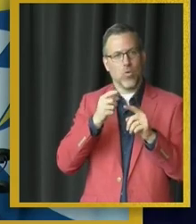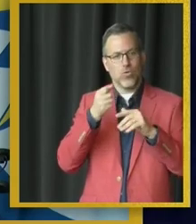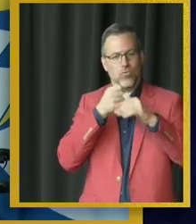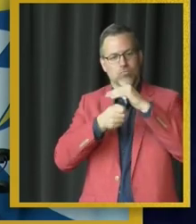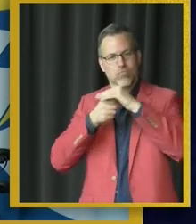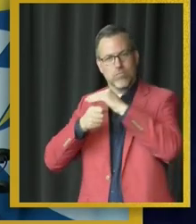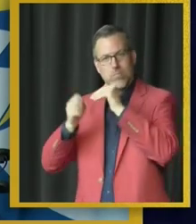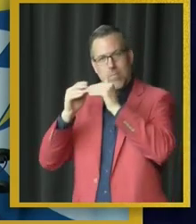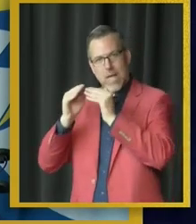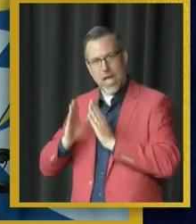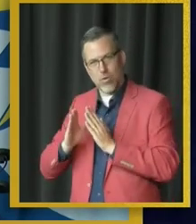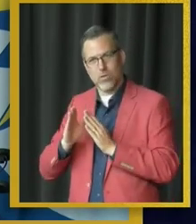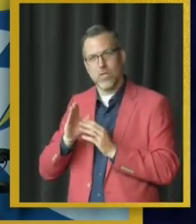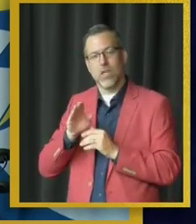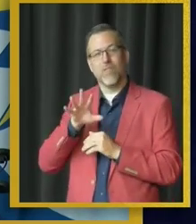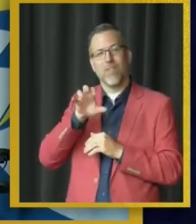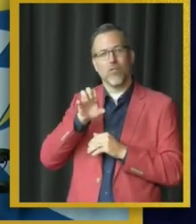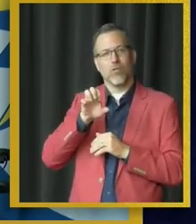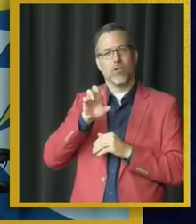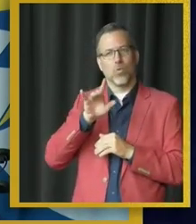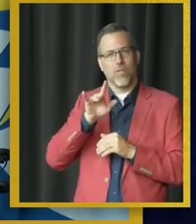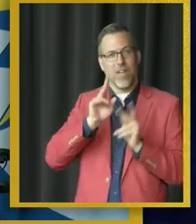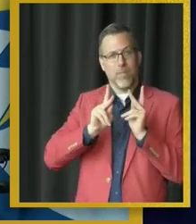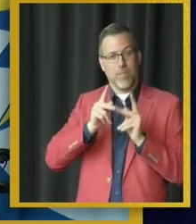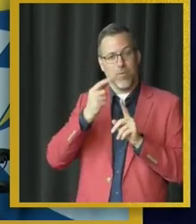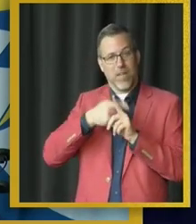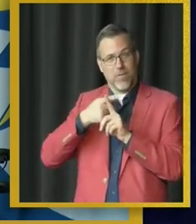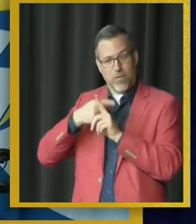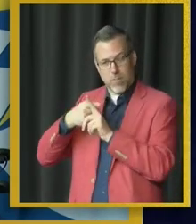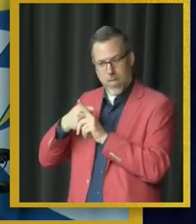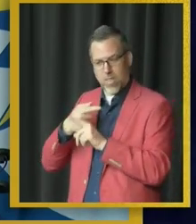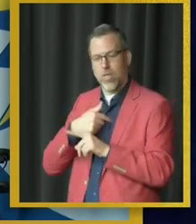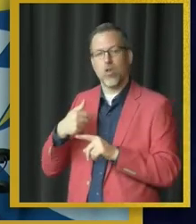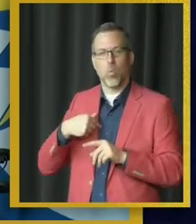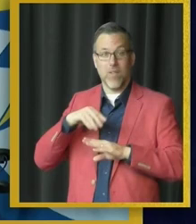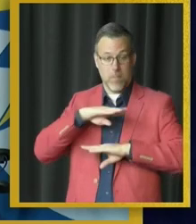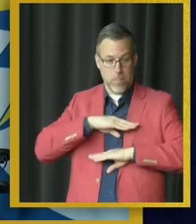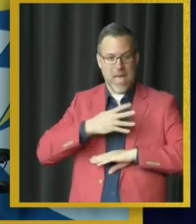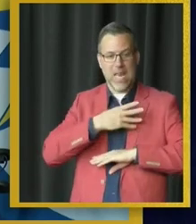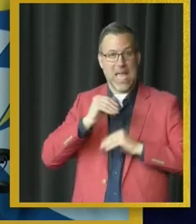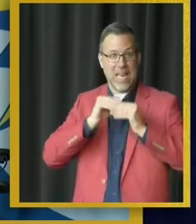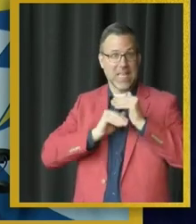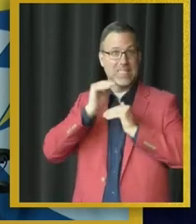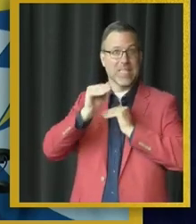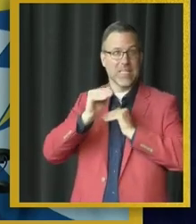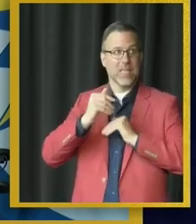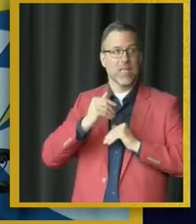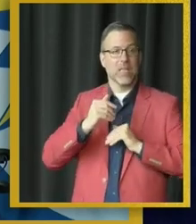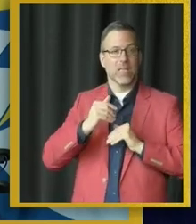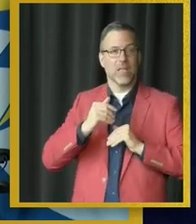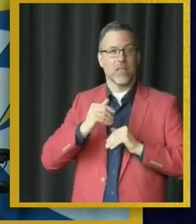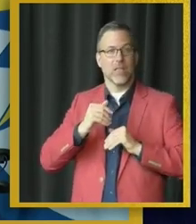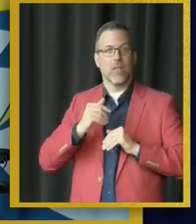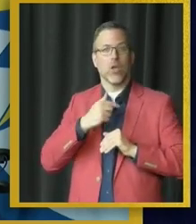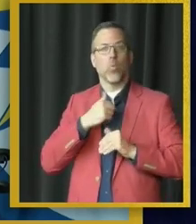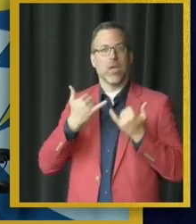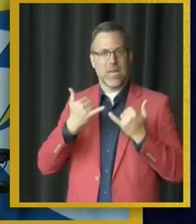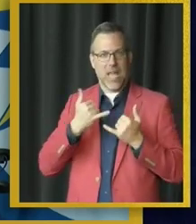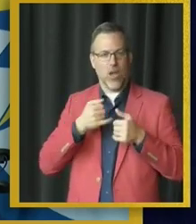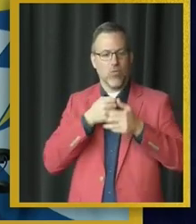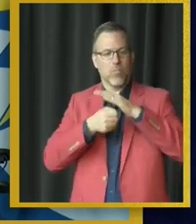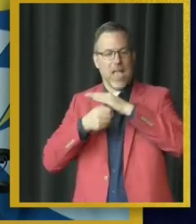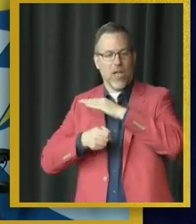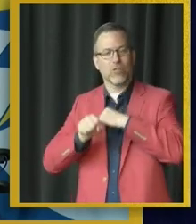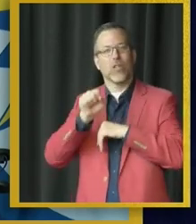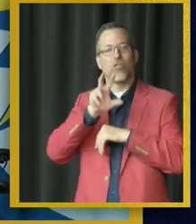people each month. Now, we have met and exceeded that goal, and we're now housing 31 per month,